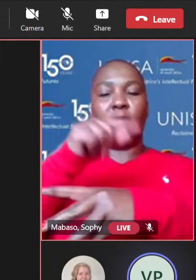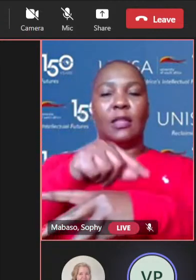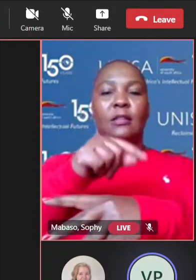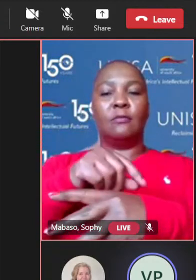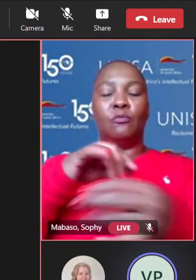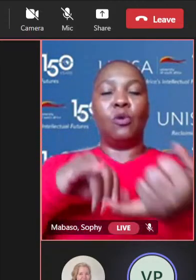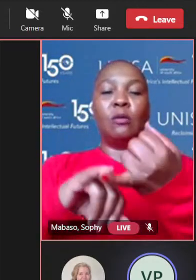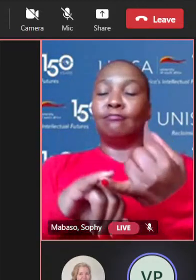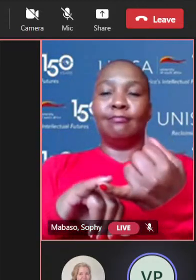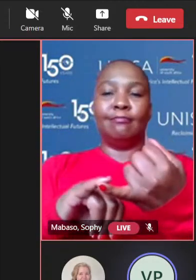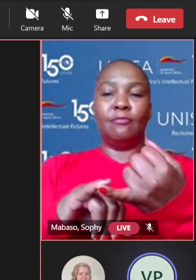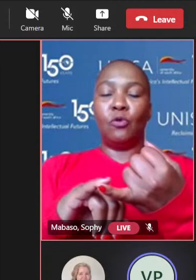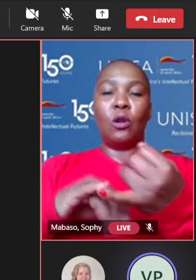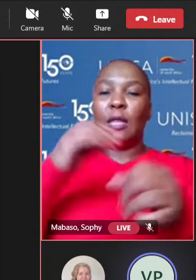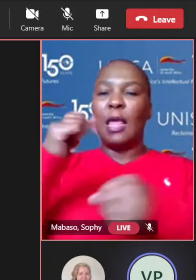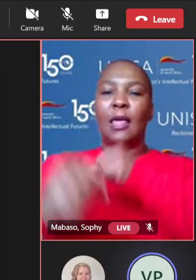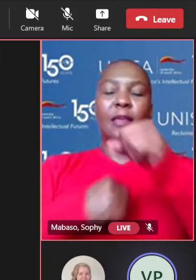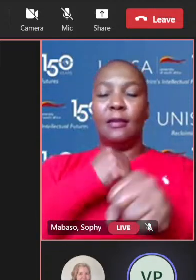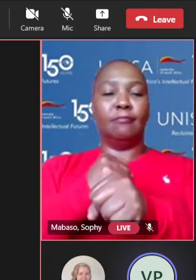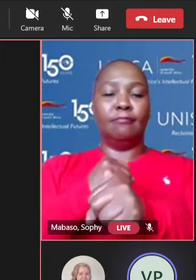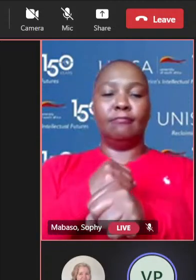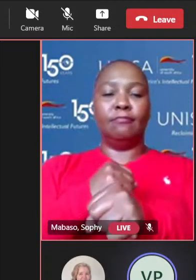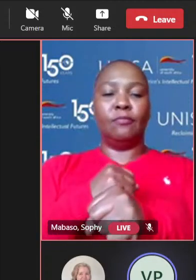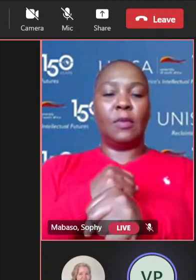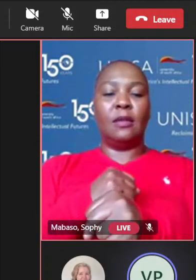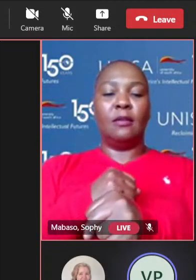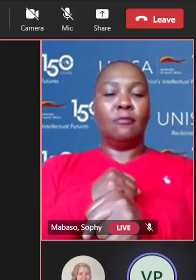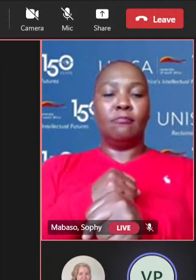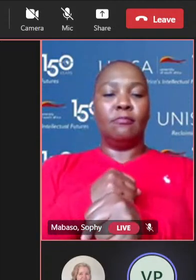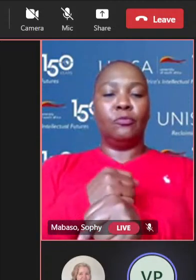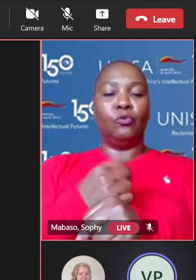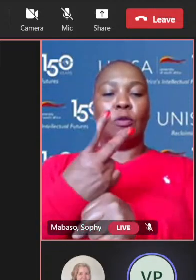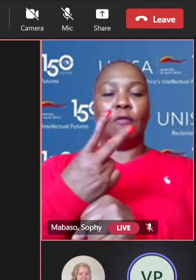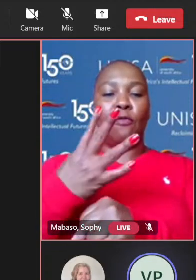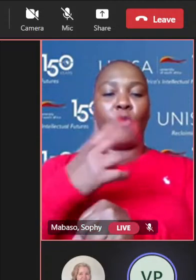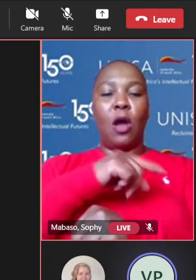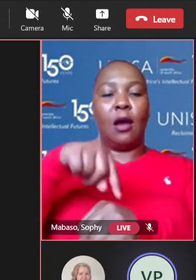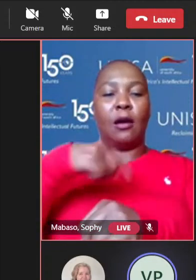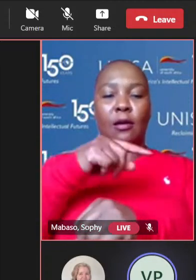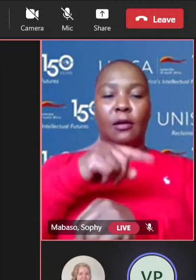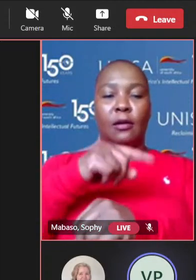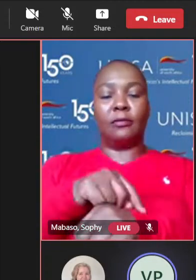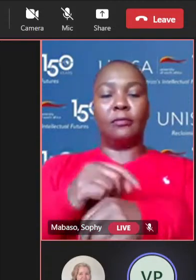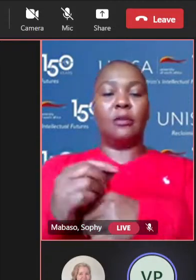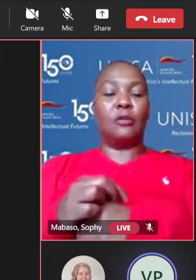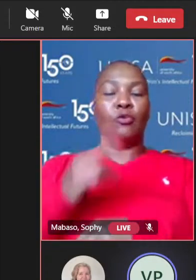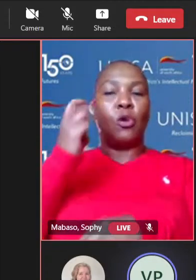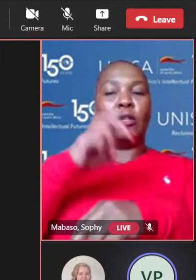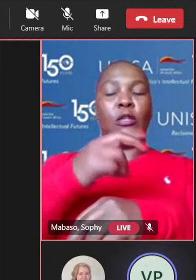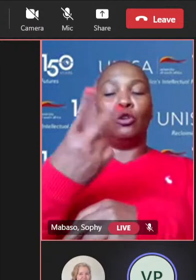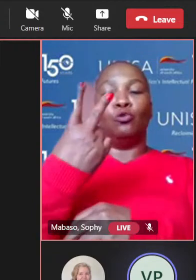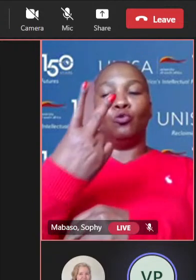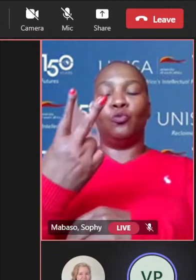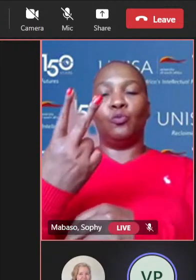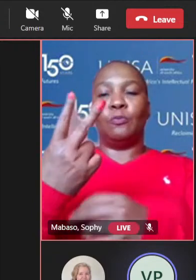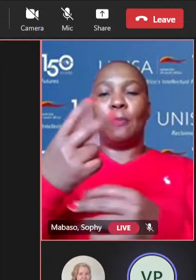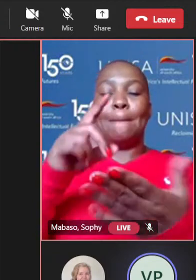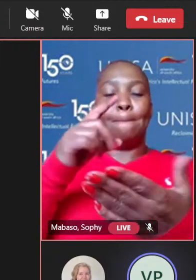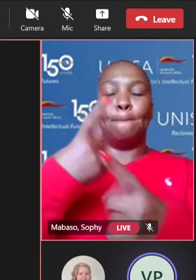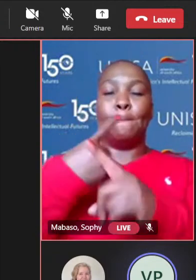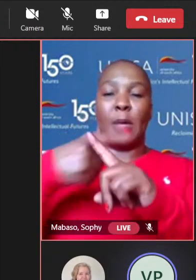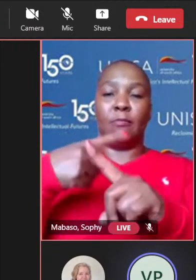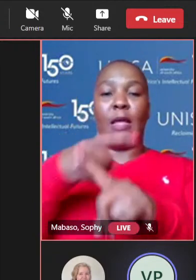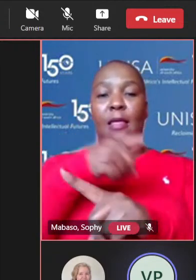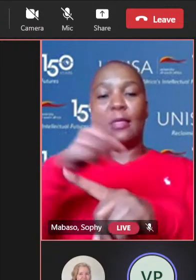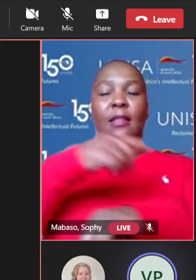Okay, so this is what you will need to do. That's why you then per year. So you need to multiply those hours and get that time.